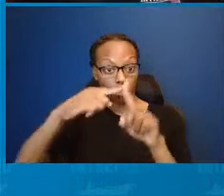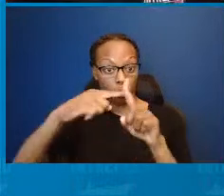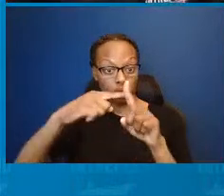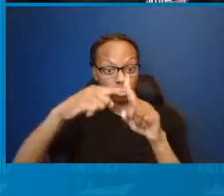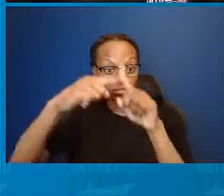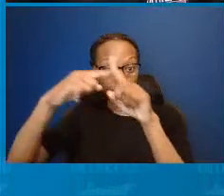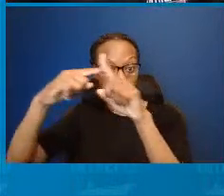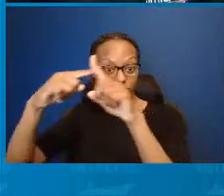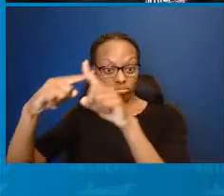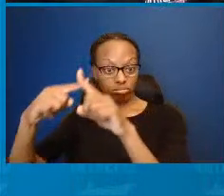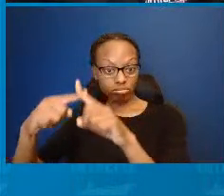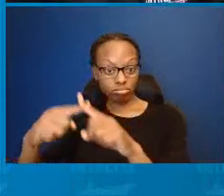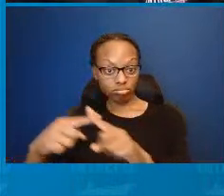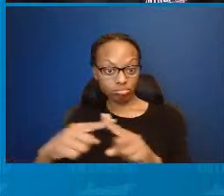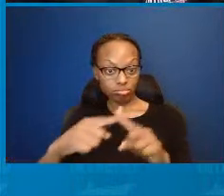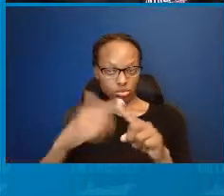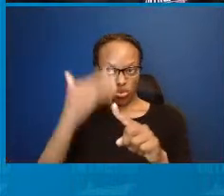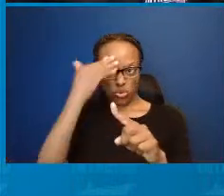Pointing toward the south.